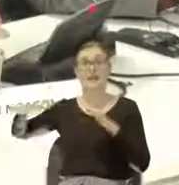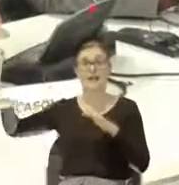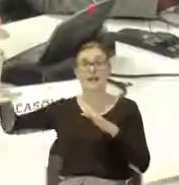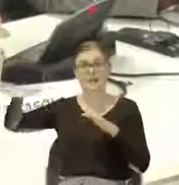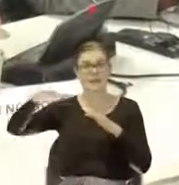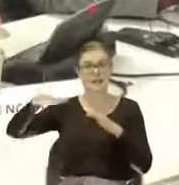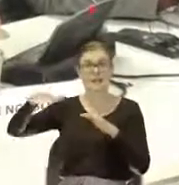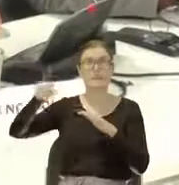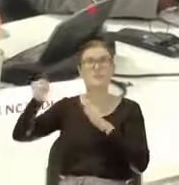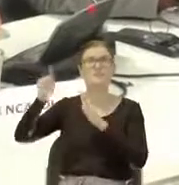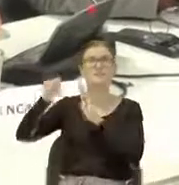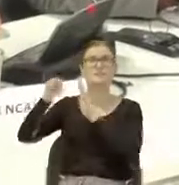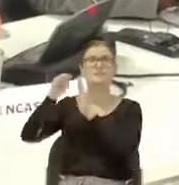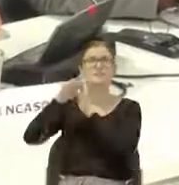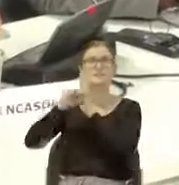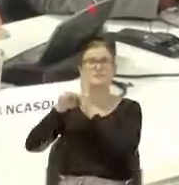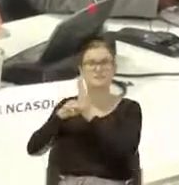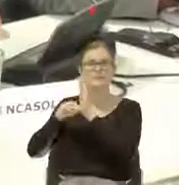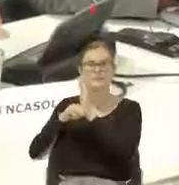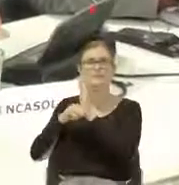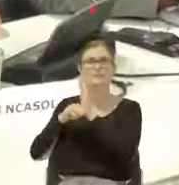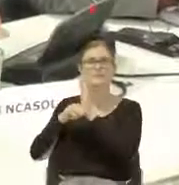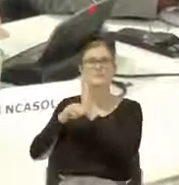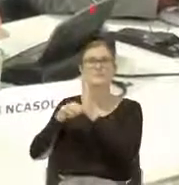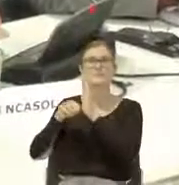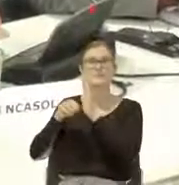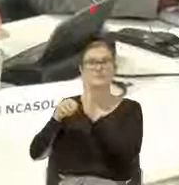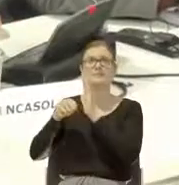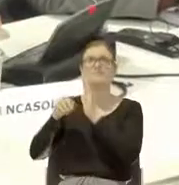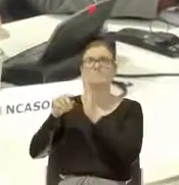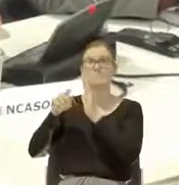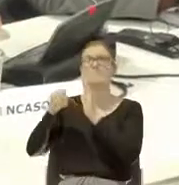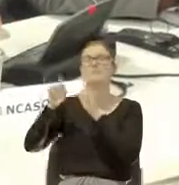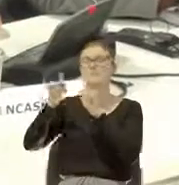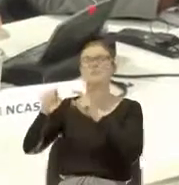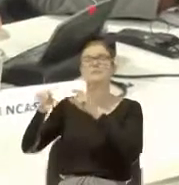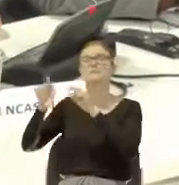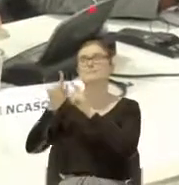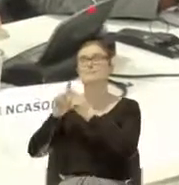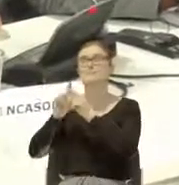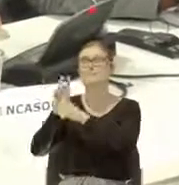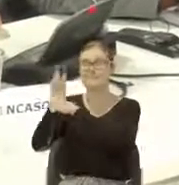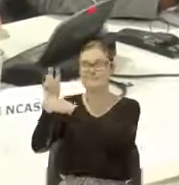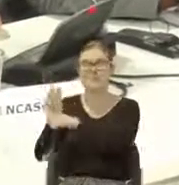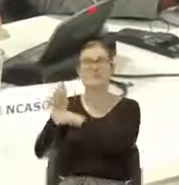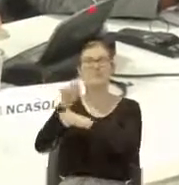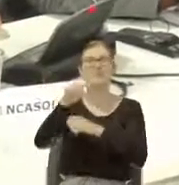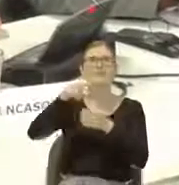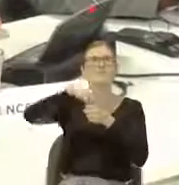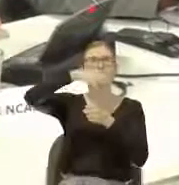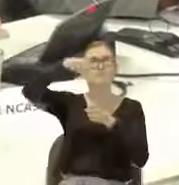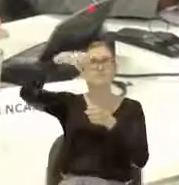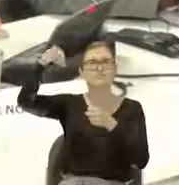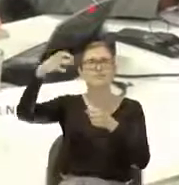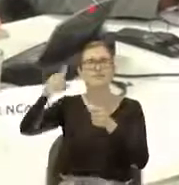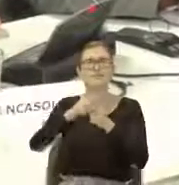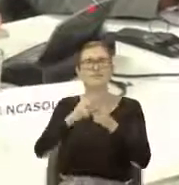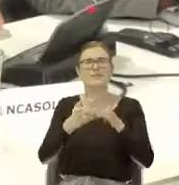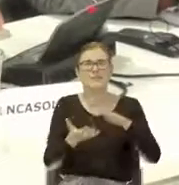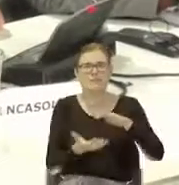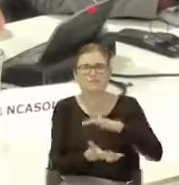buildings should generate energy, not only for their neighbors, also for the